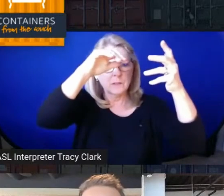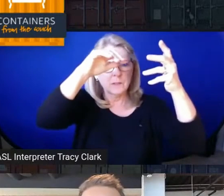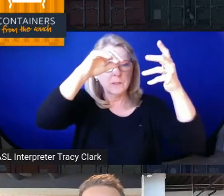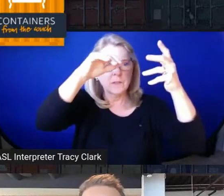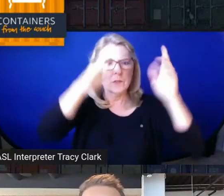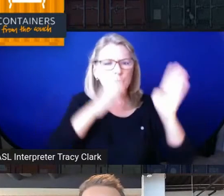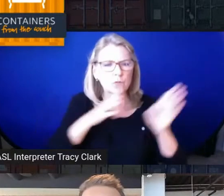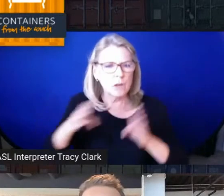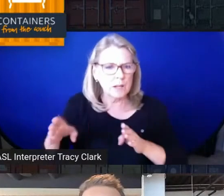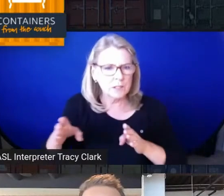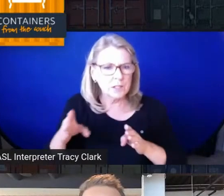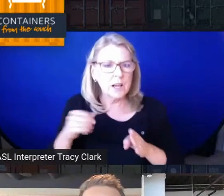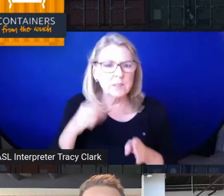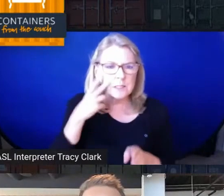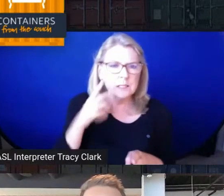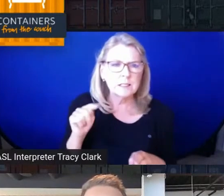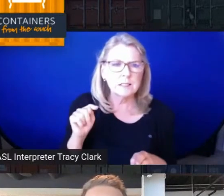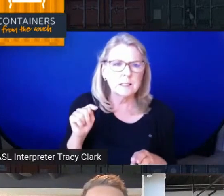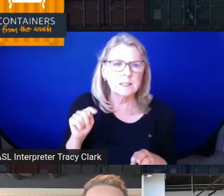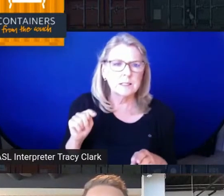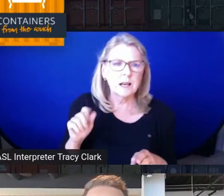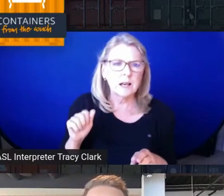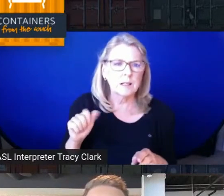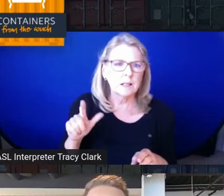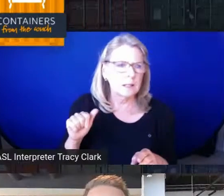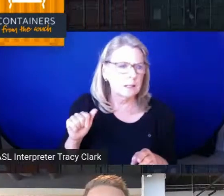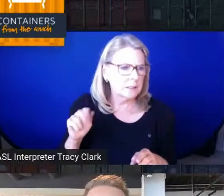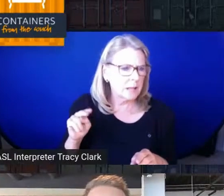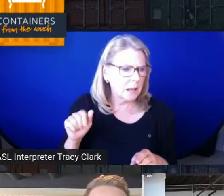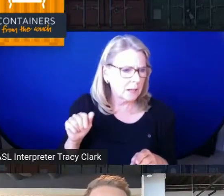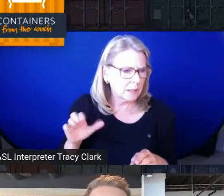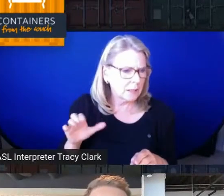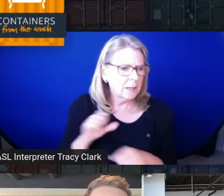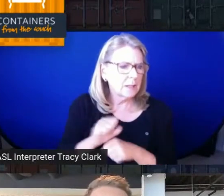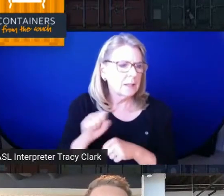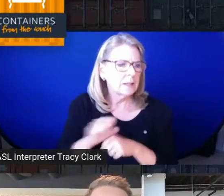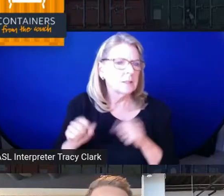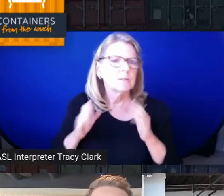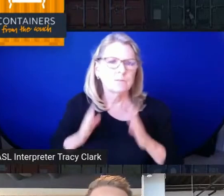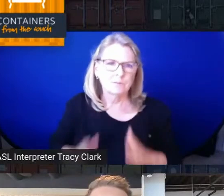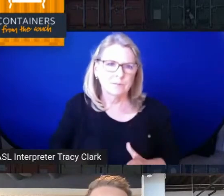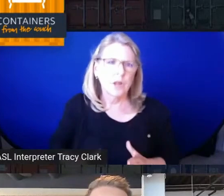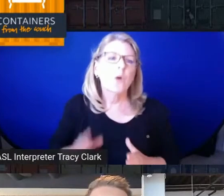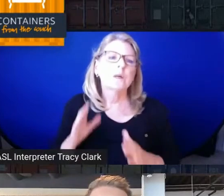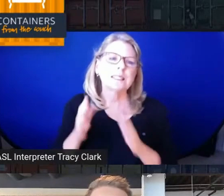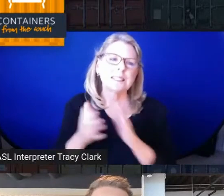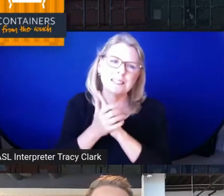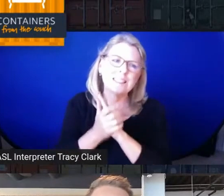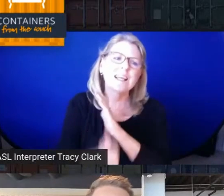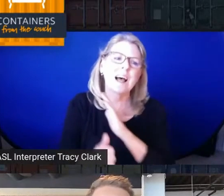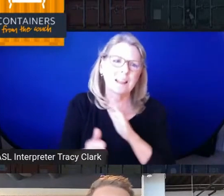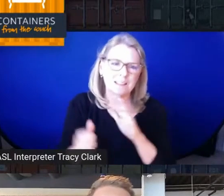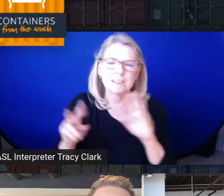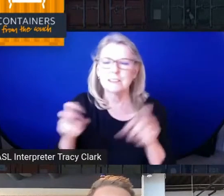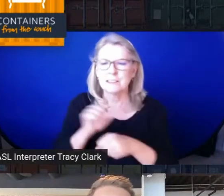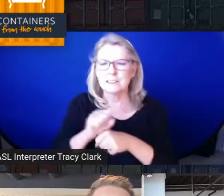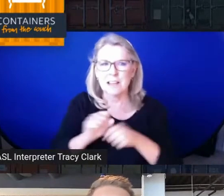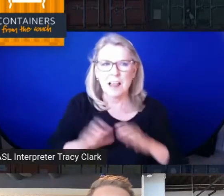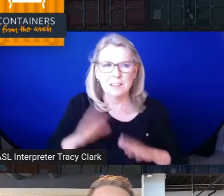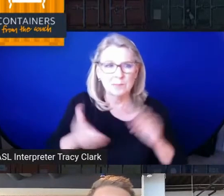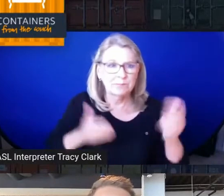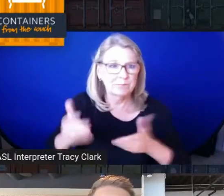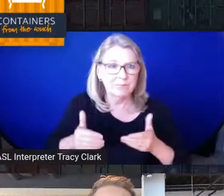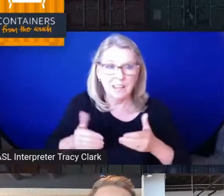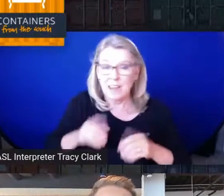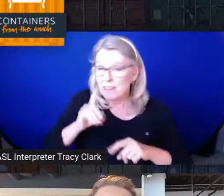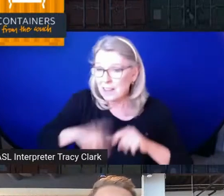Like a lot of companies find that they just cannot hire innovation talent without, you know, moving on this journey, right? And so